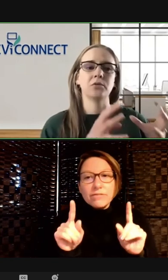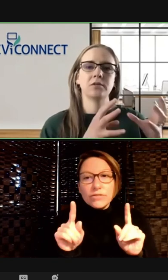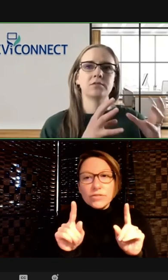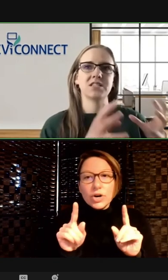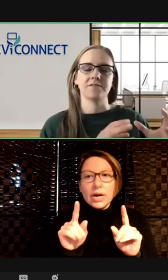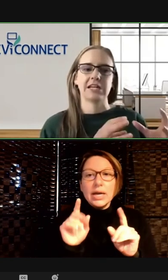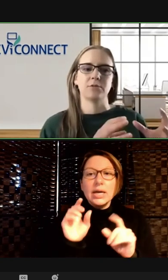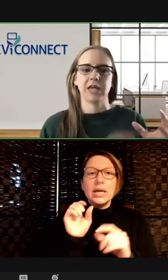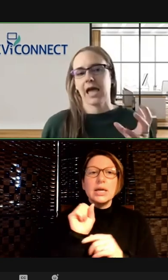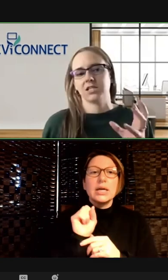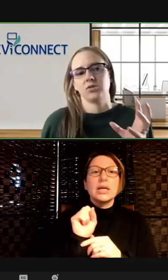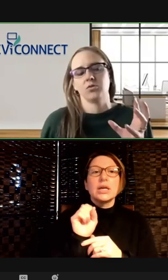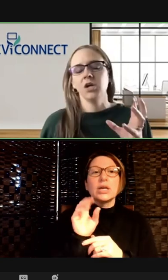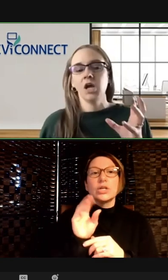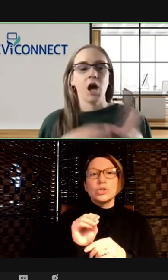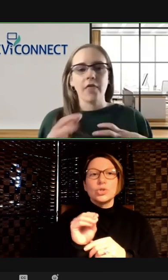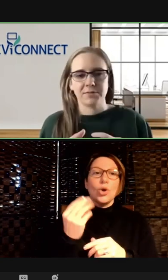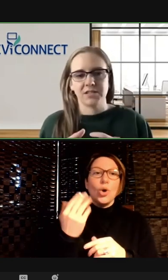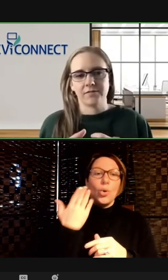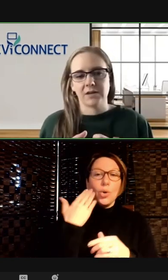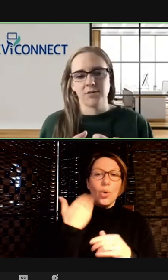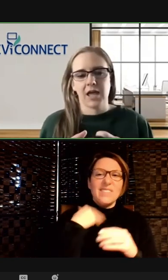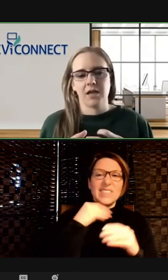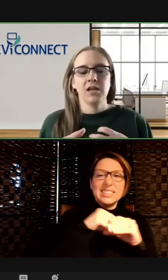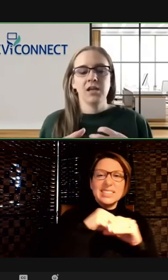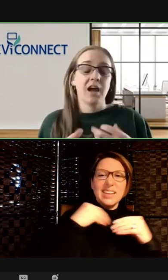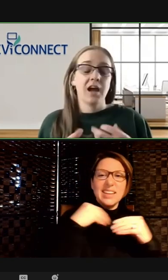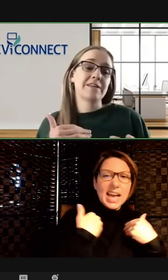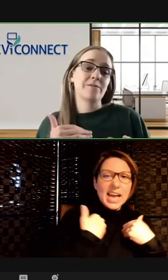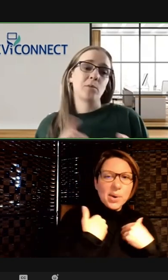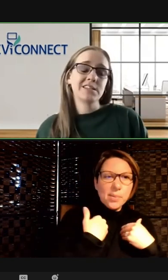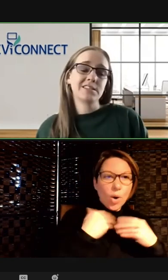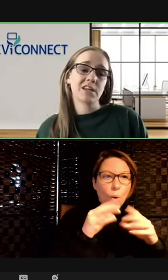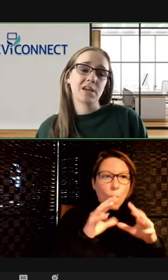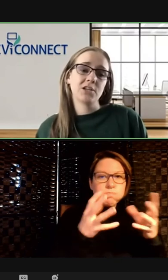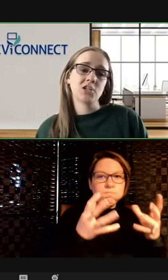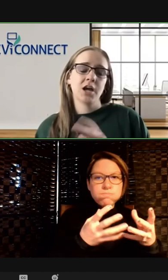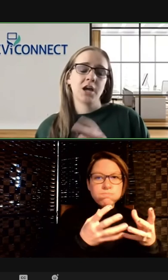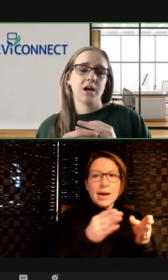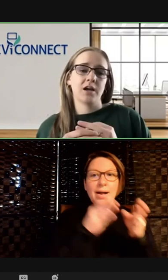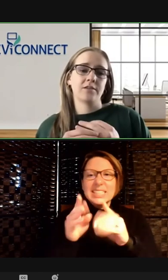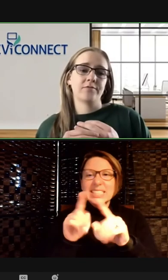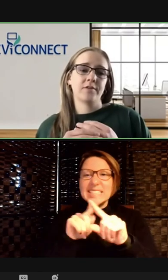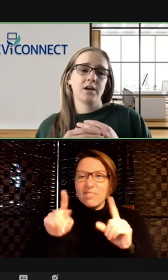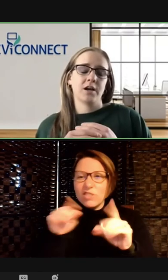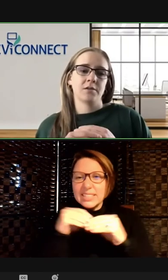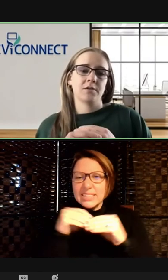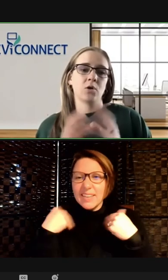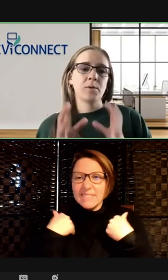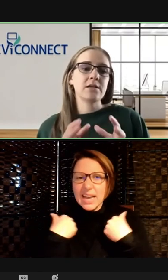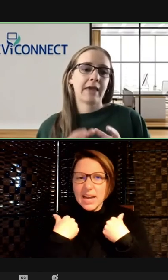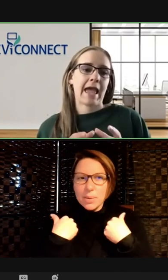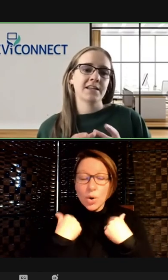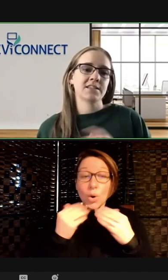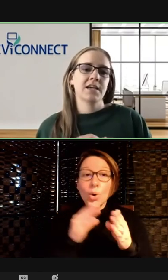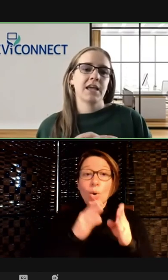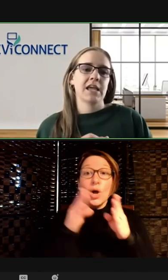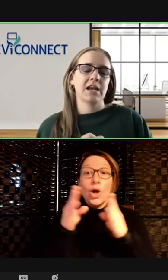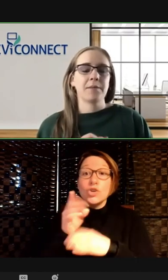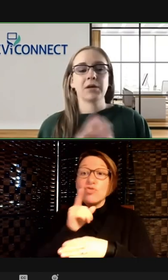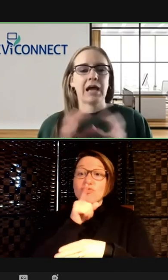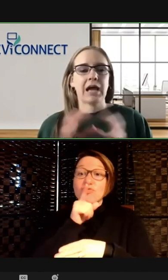their known stuffed animal cat to another type of stuffed animal cat. And then I'm going to give them a realistic image of a real